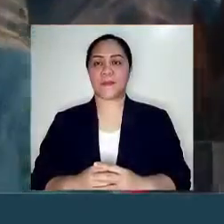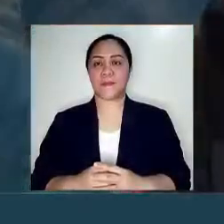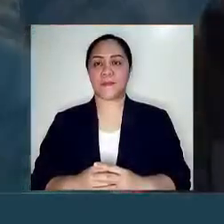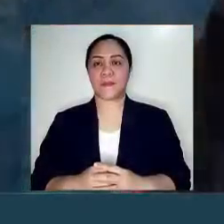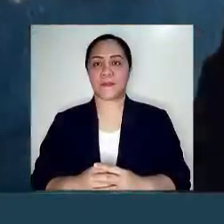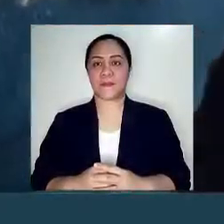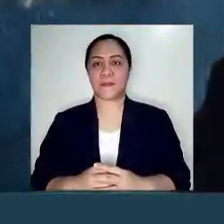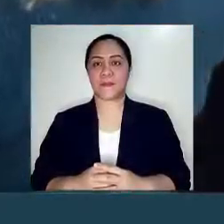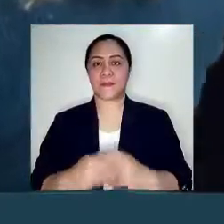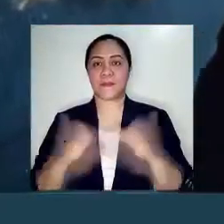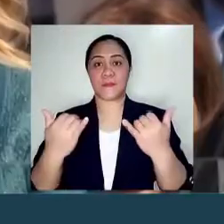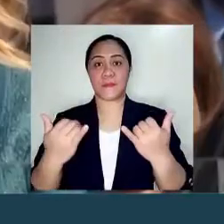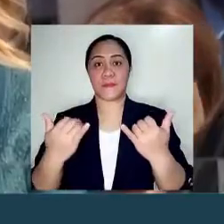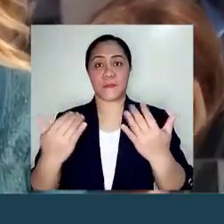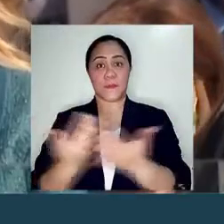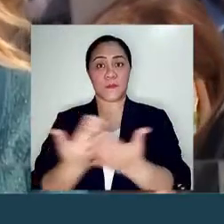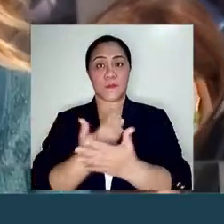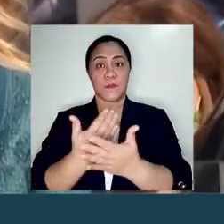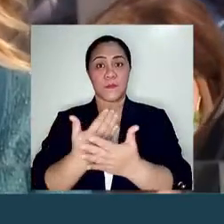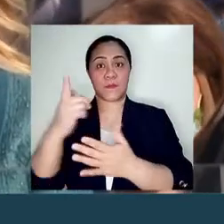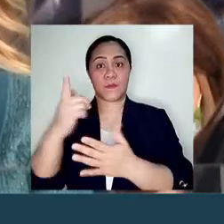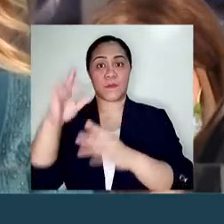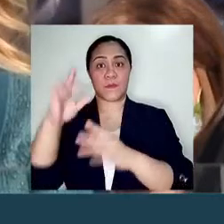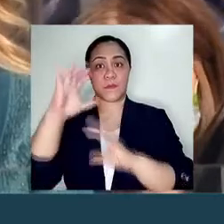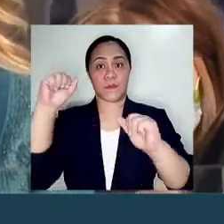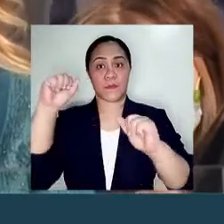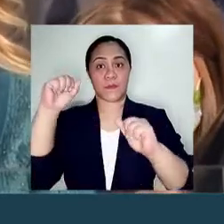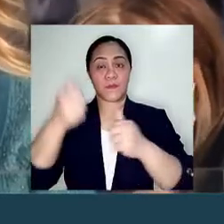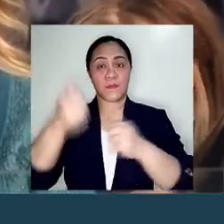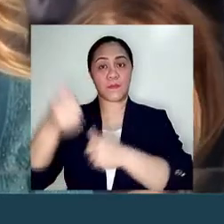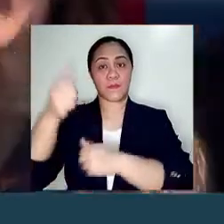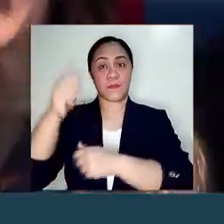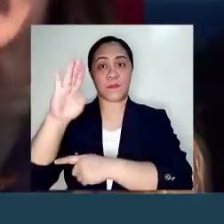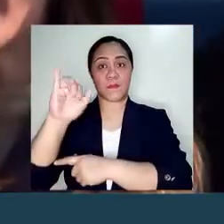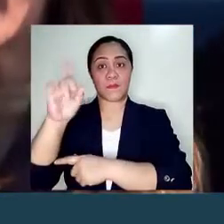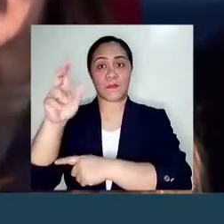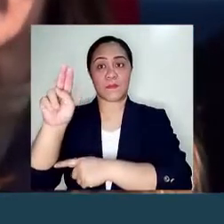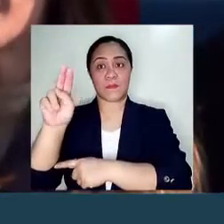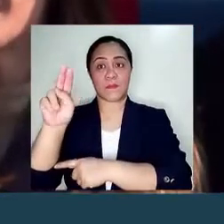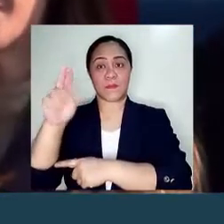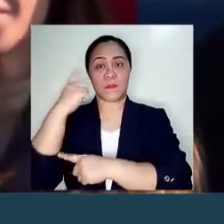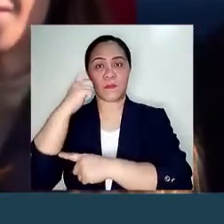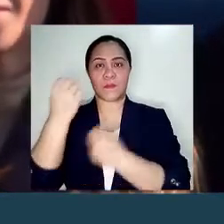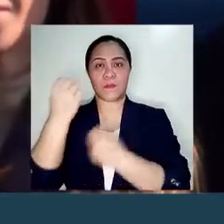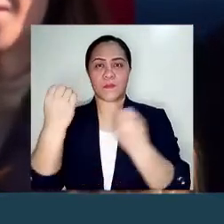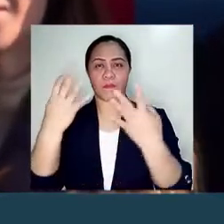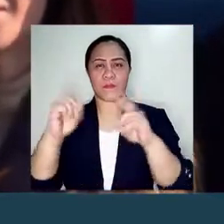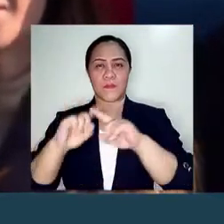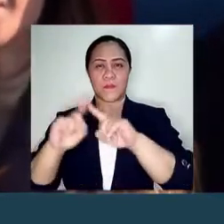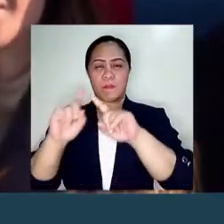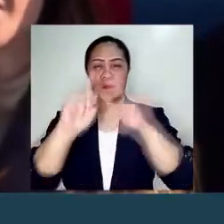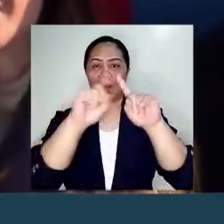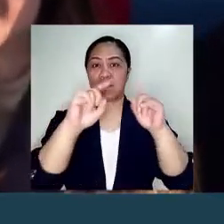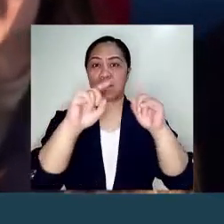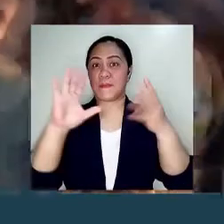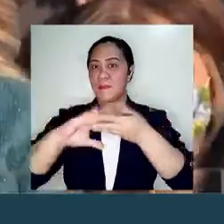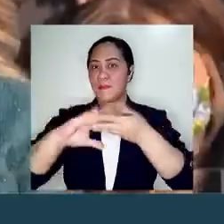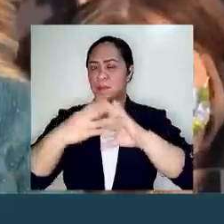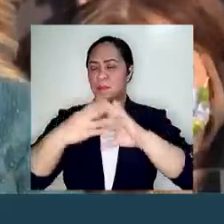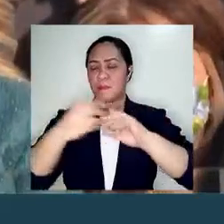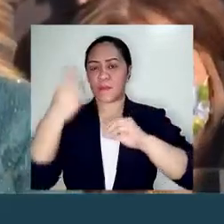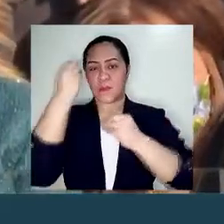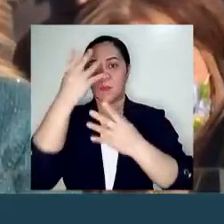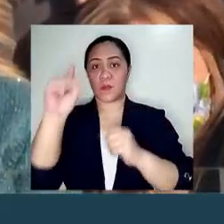Newly installed U.S. President Joe Biden overturns some of the controversial policies of his predecessor on his first day in